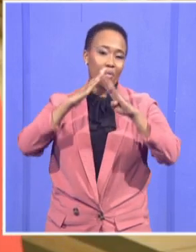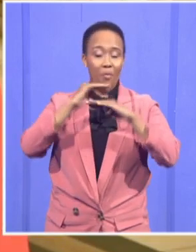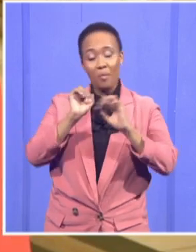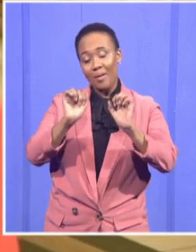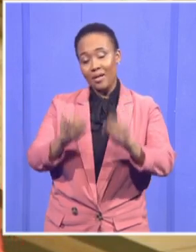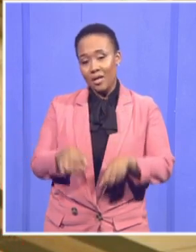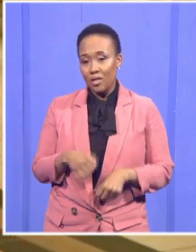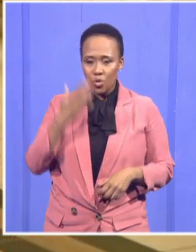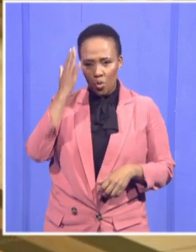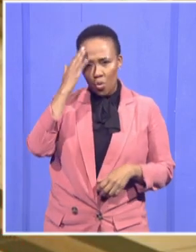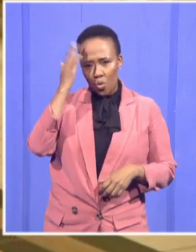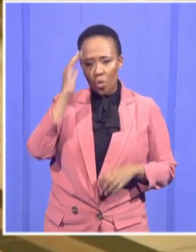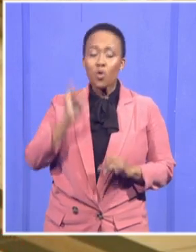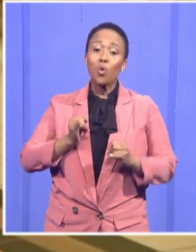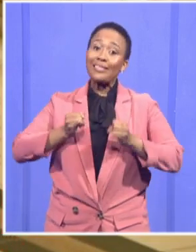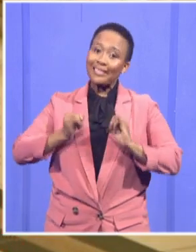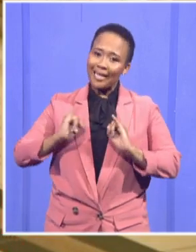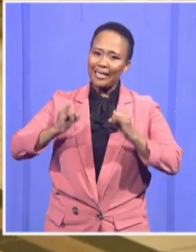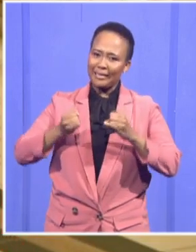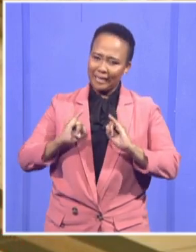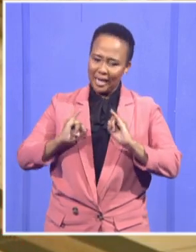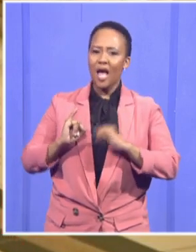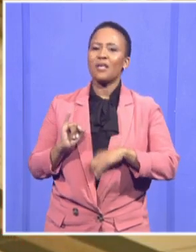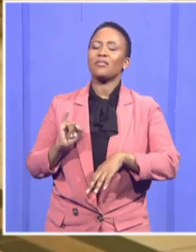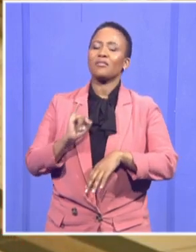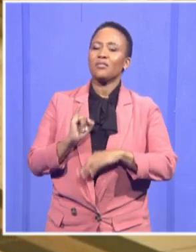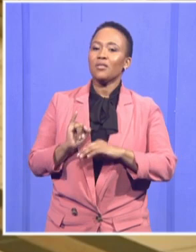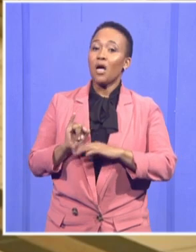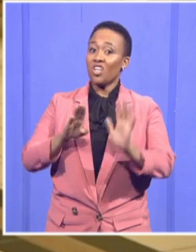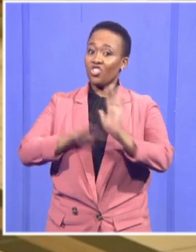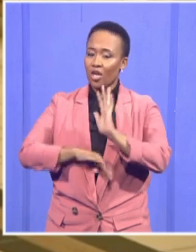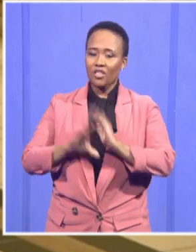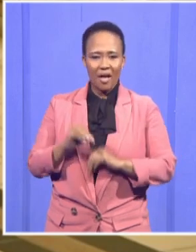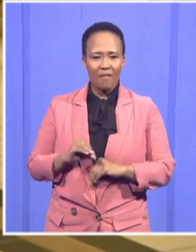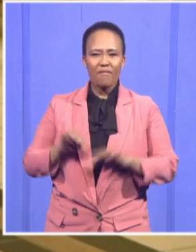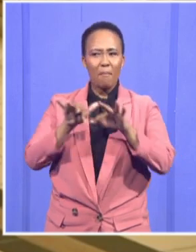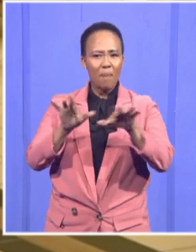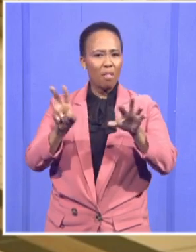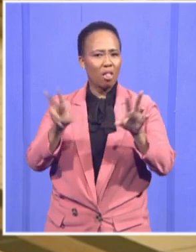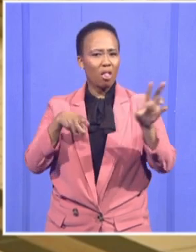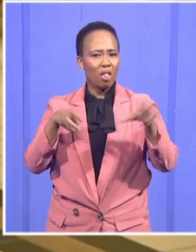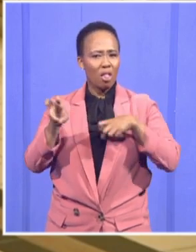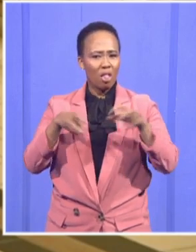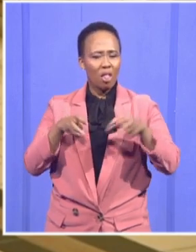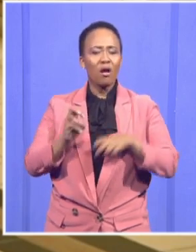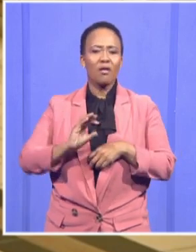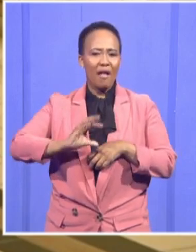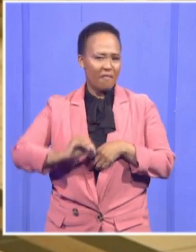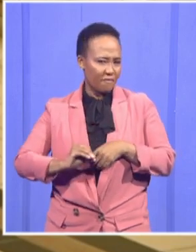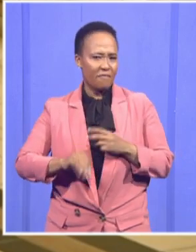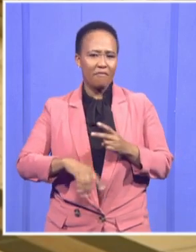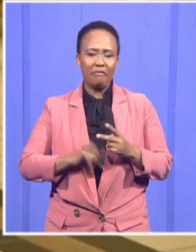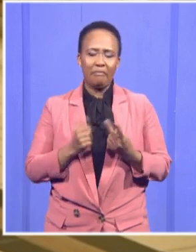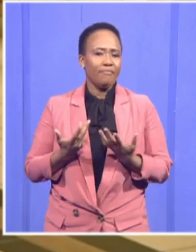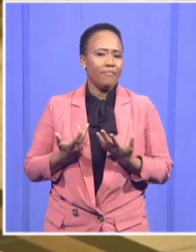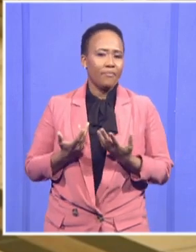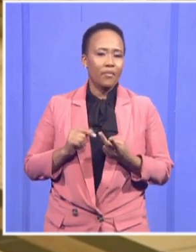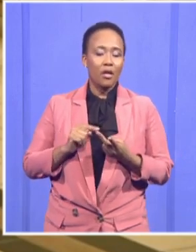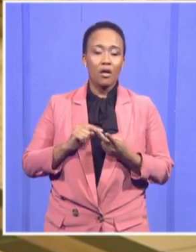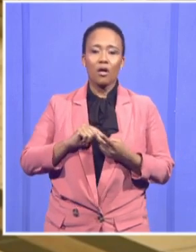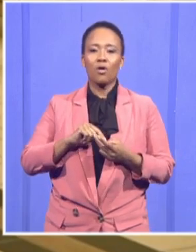serious charges. We're talking about kidnapping. Of course, the finer details in terms of who was